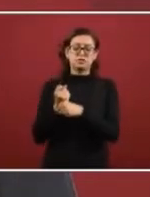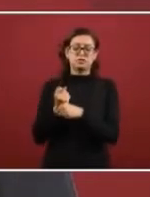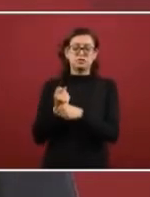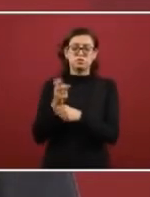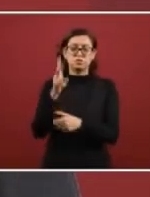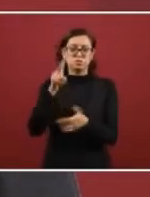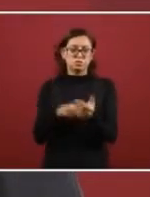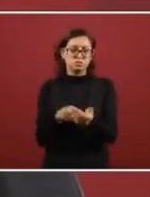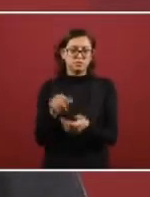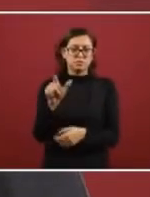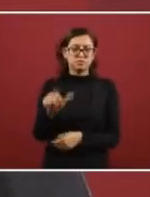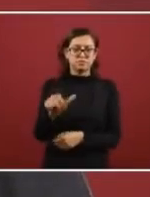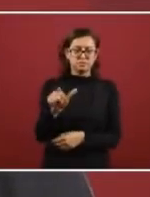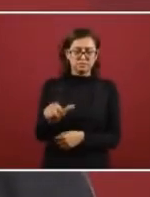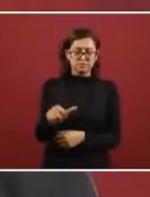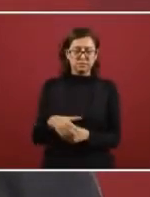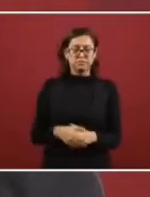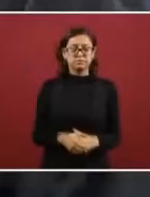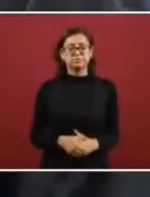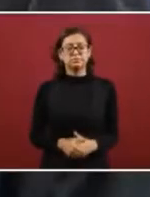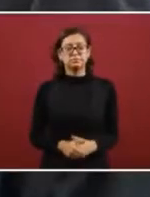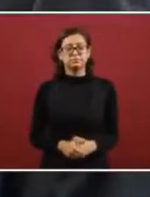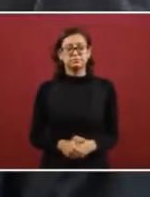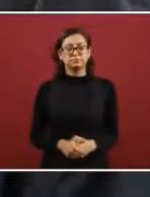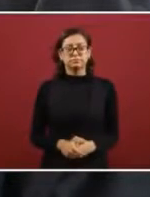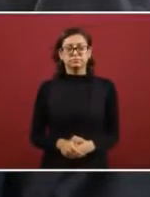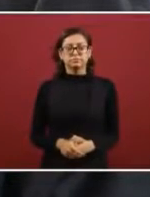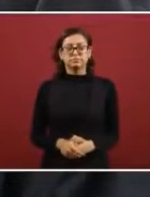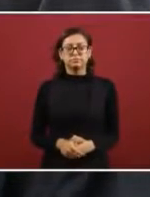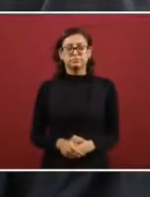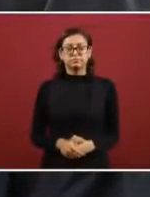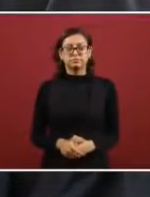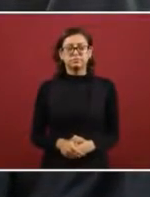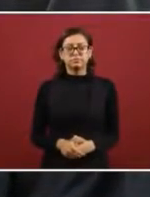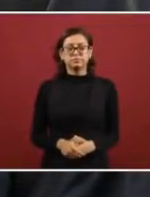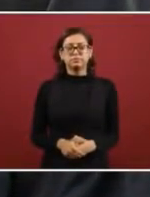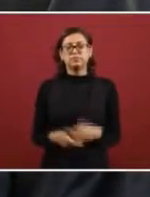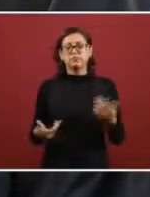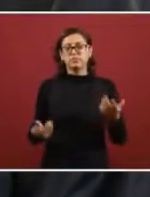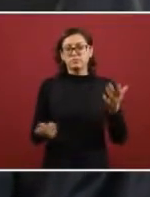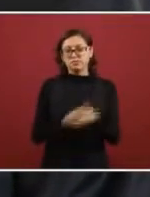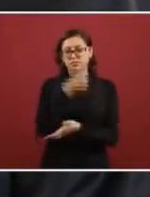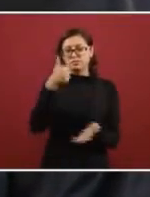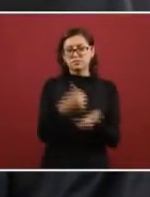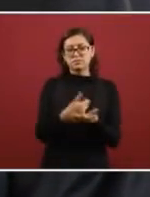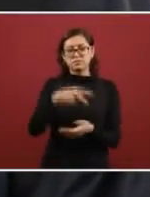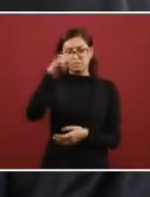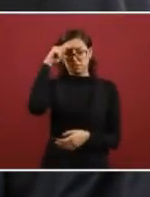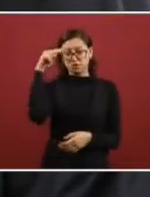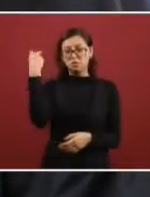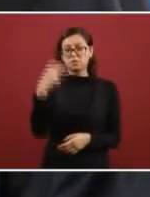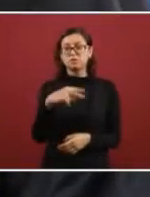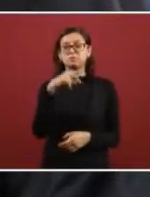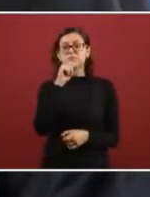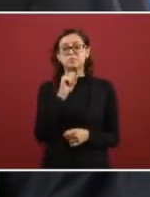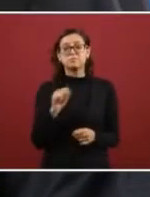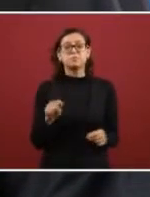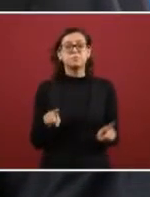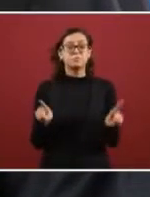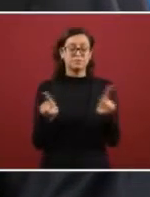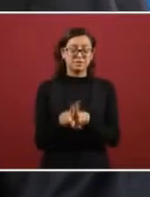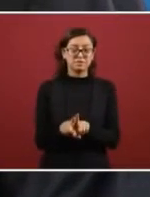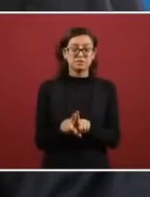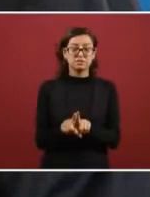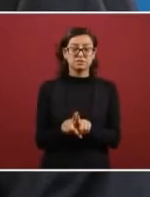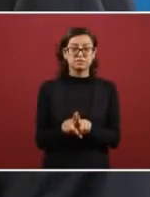el 2017, and 2017, tanto en la Ciudad de México como not